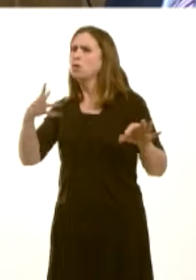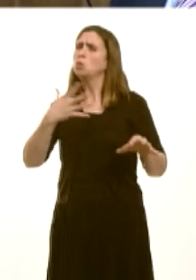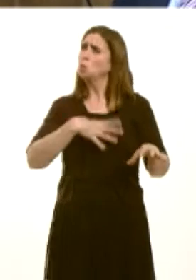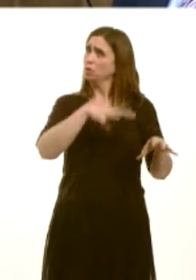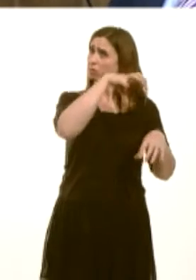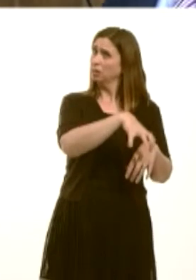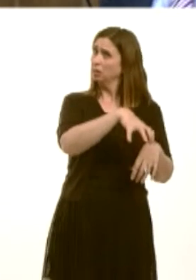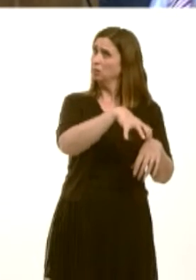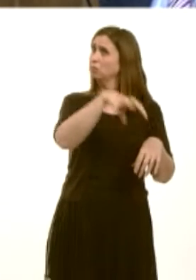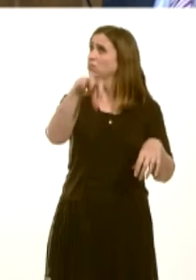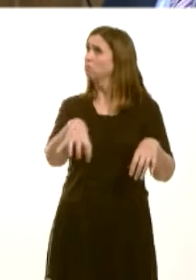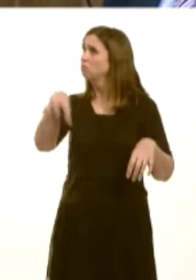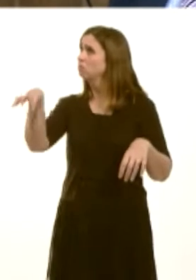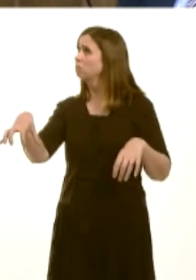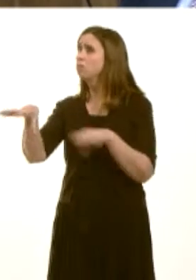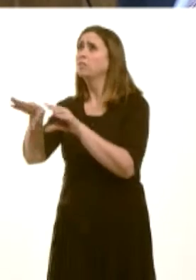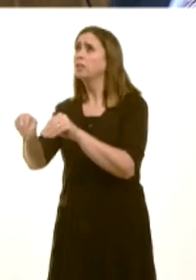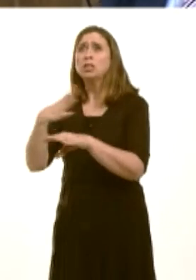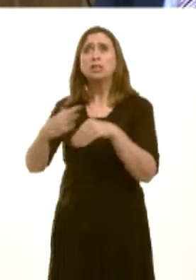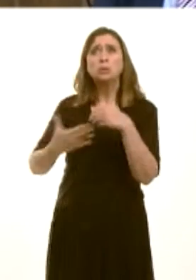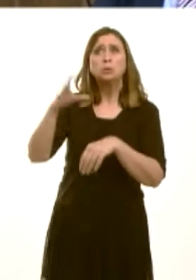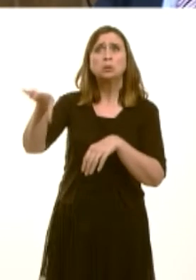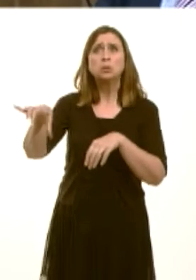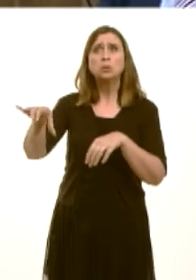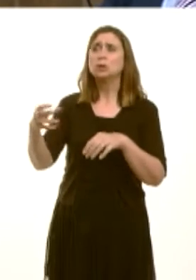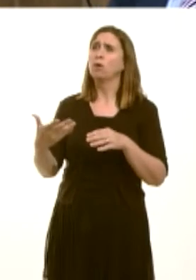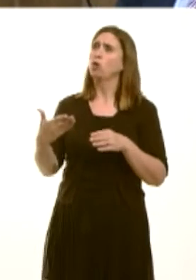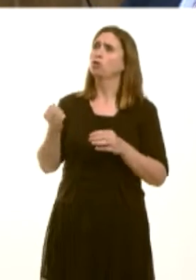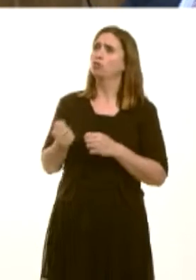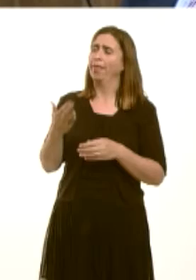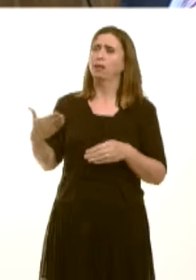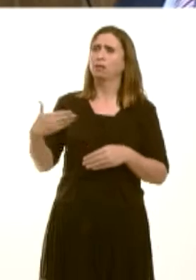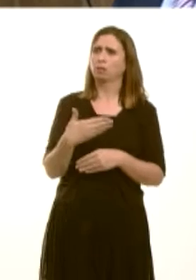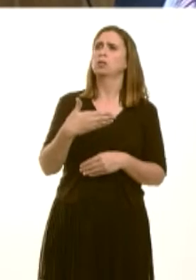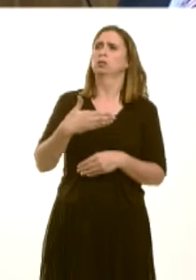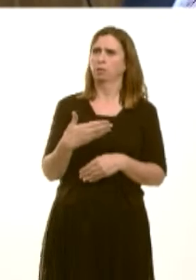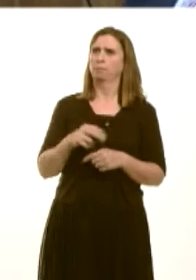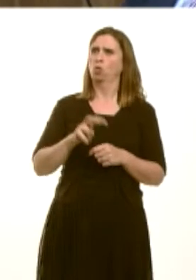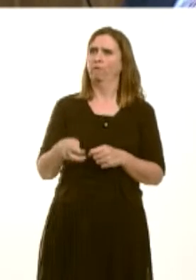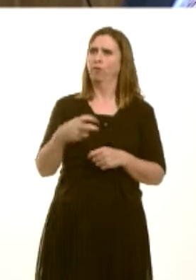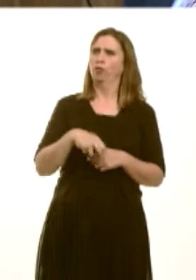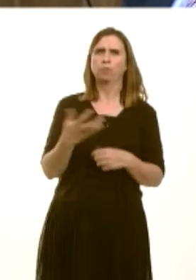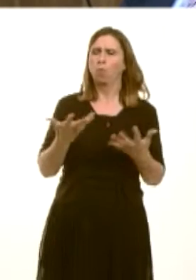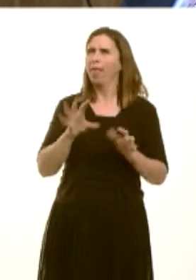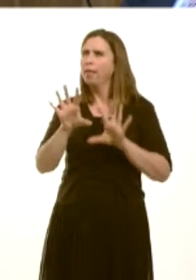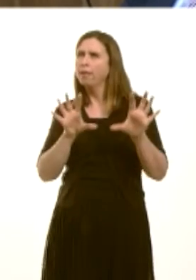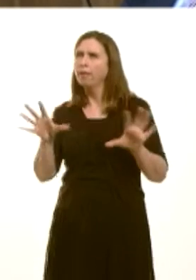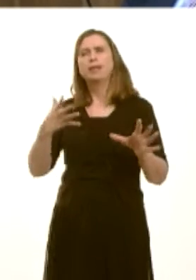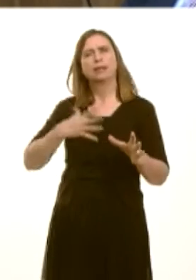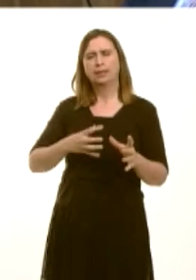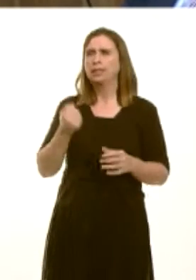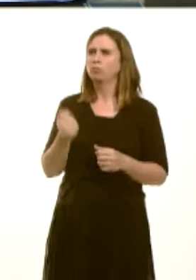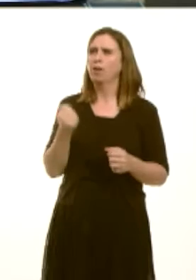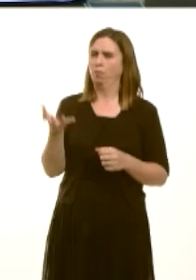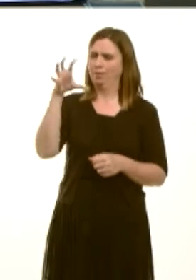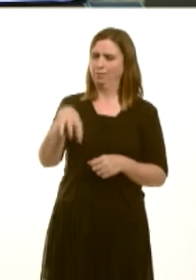see. We accept, of course, that it's extremely important to see how we can improve the train stations of Wales, and that